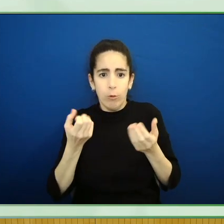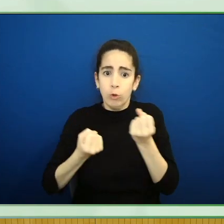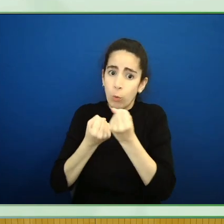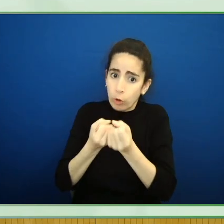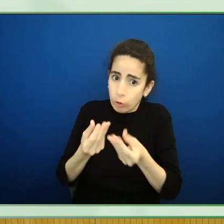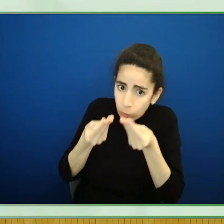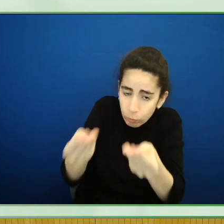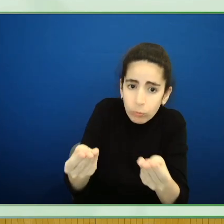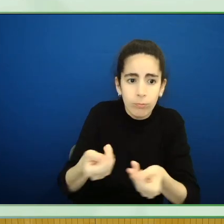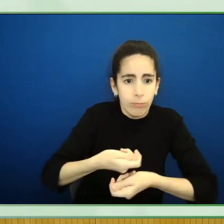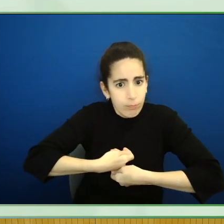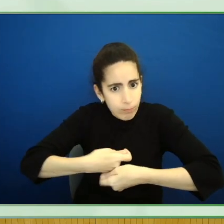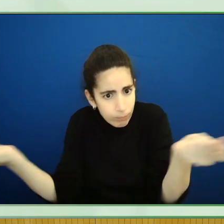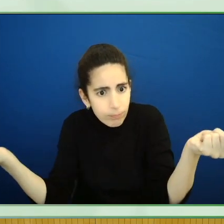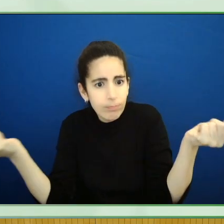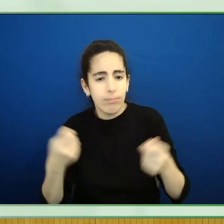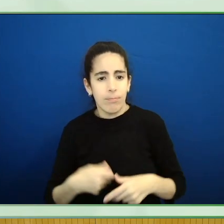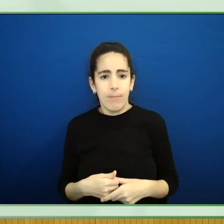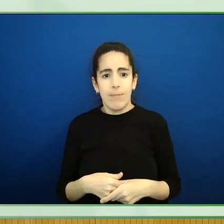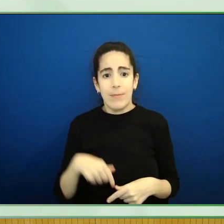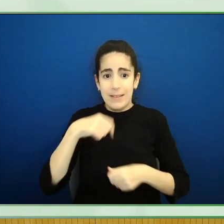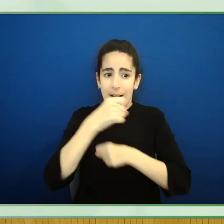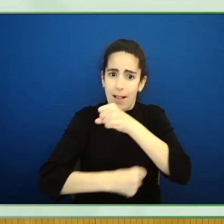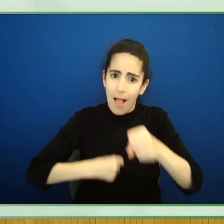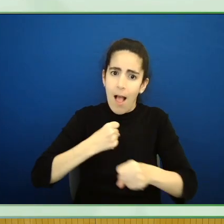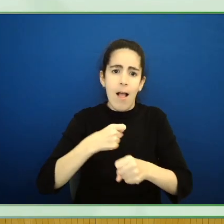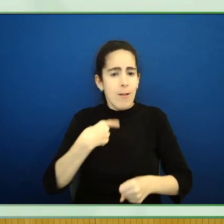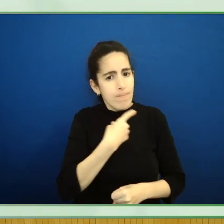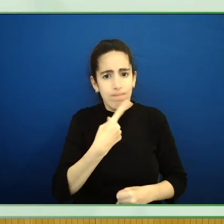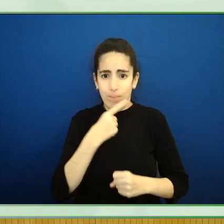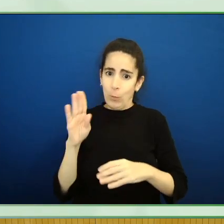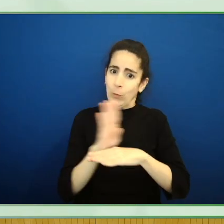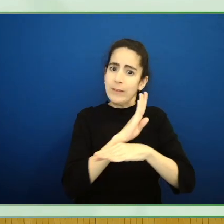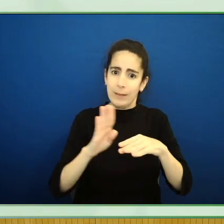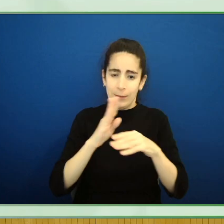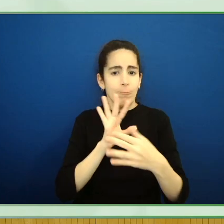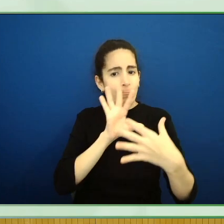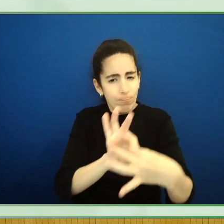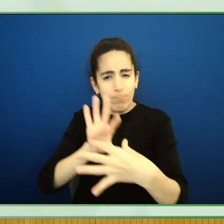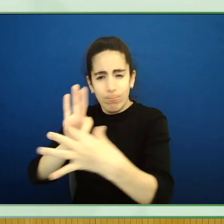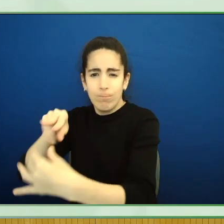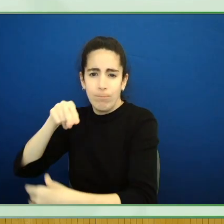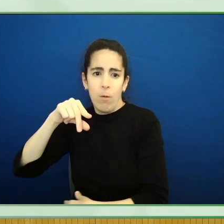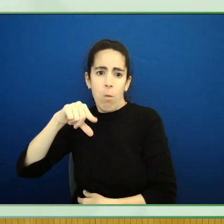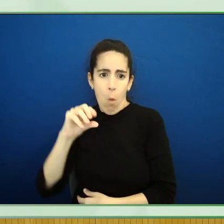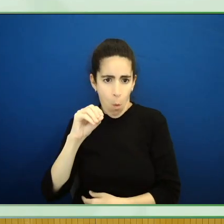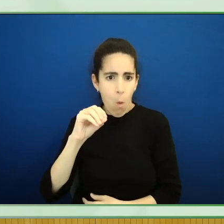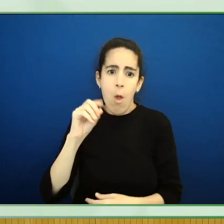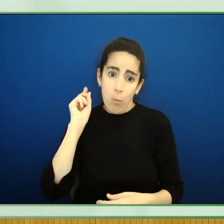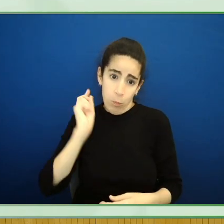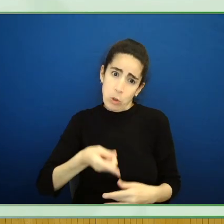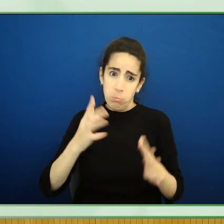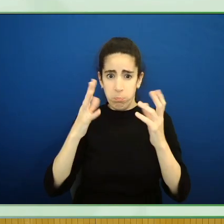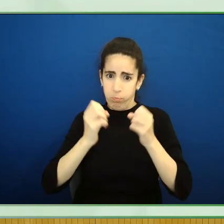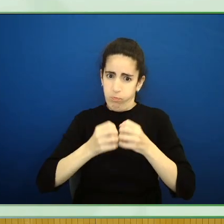This year, we'll continue to build our business with NGOs. That should grow almost $1 million. And we'd like to open a lean